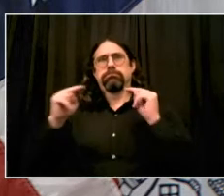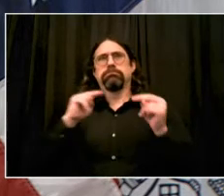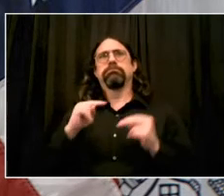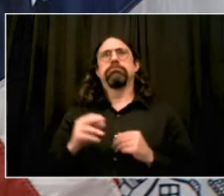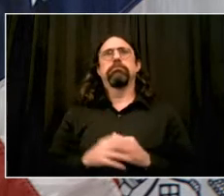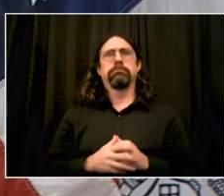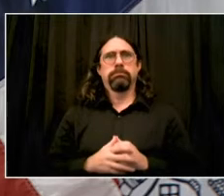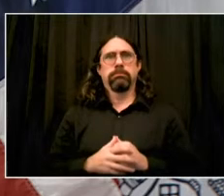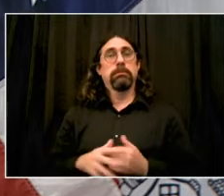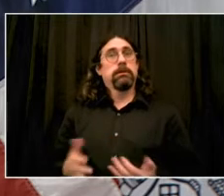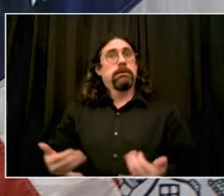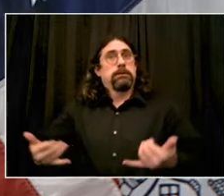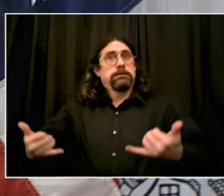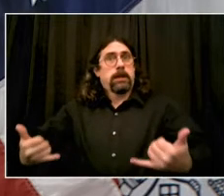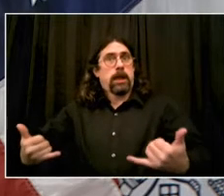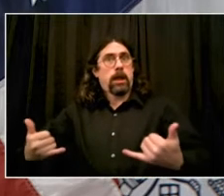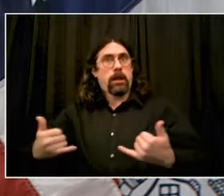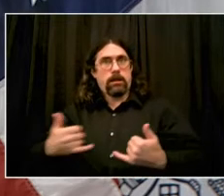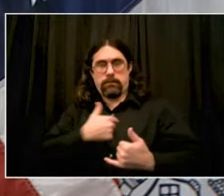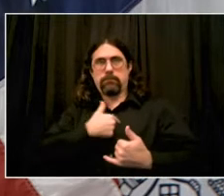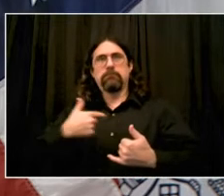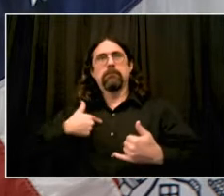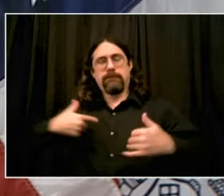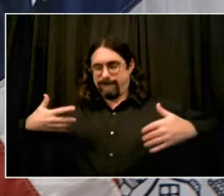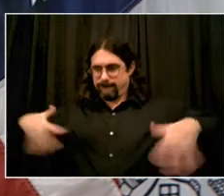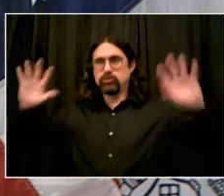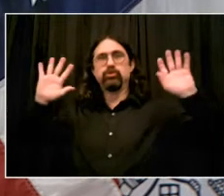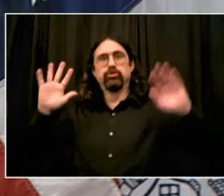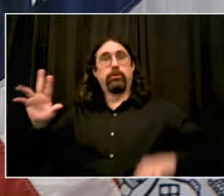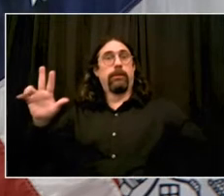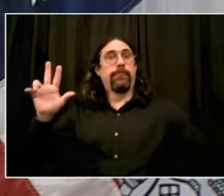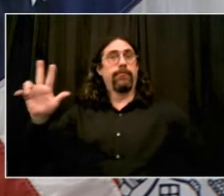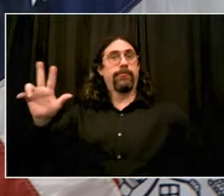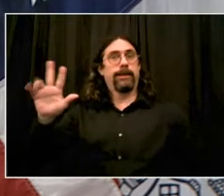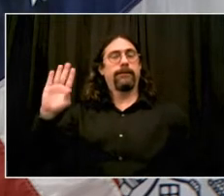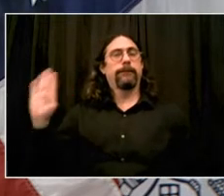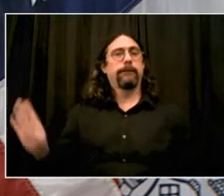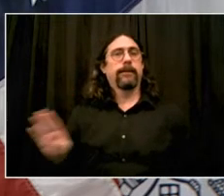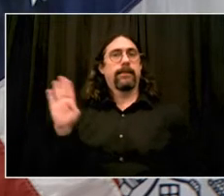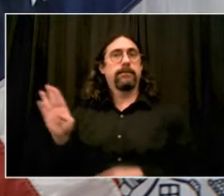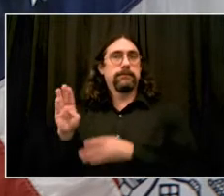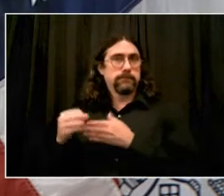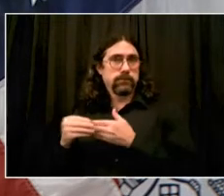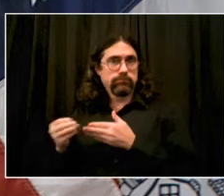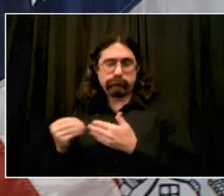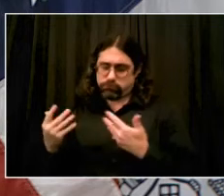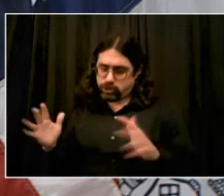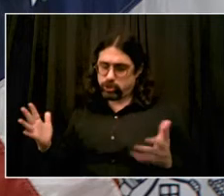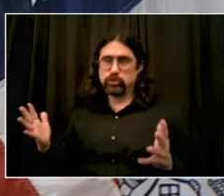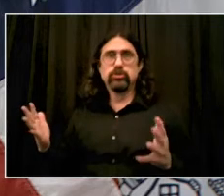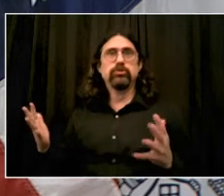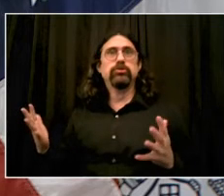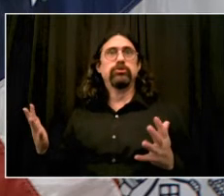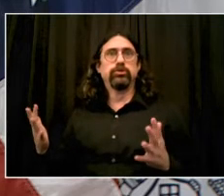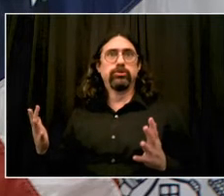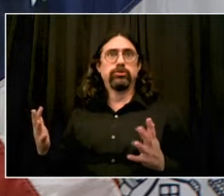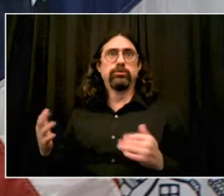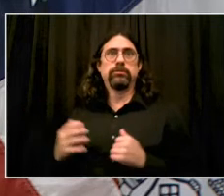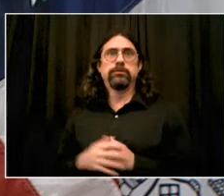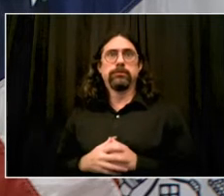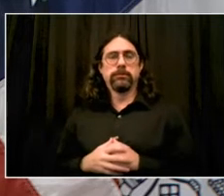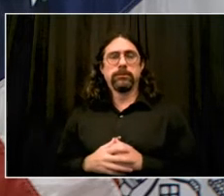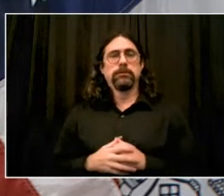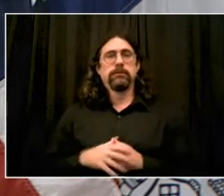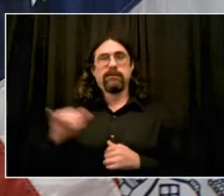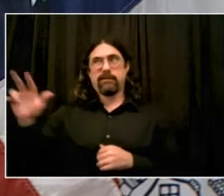necessarily ready a year or 2 ago are quickly changing their minds all over the country. Divestment movement is growing, and New York City